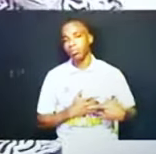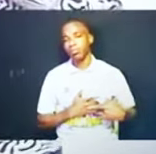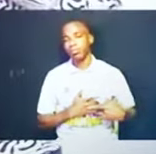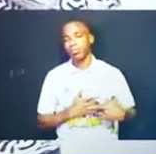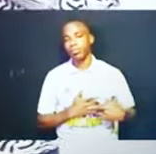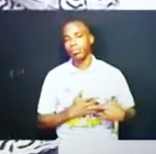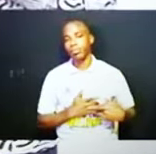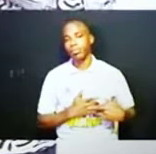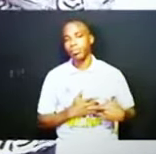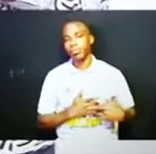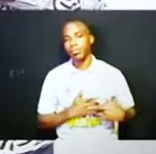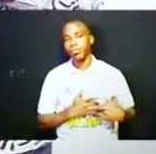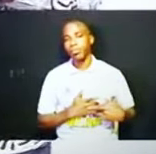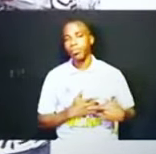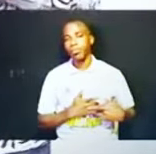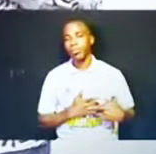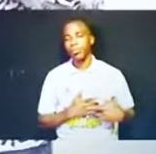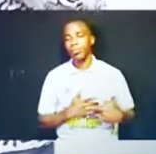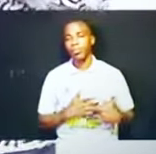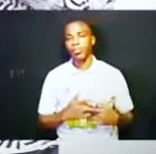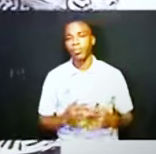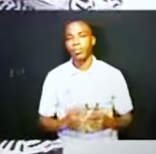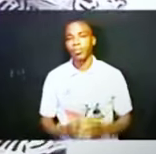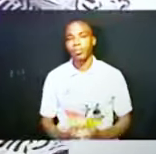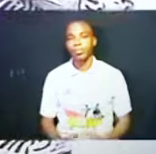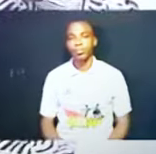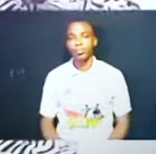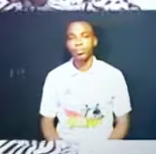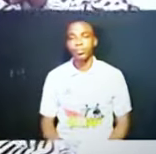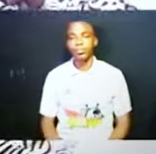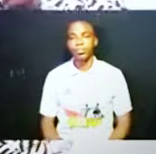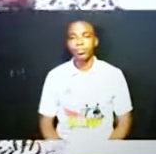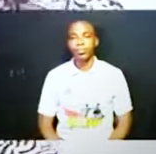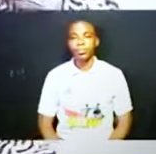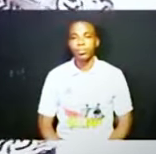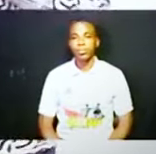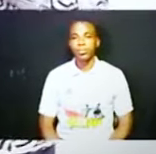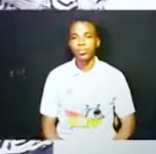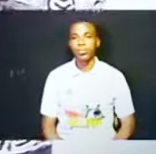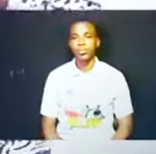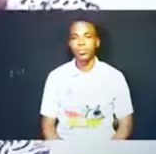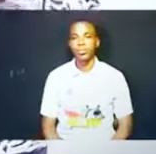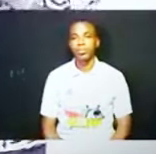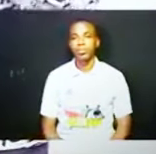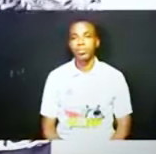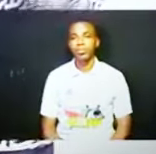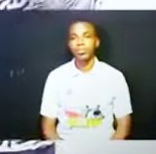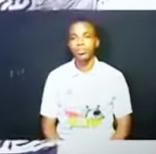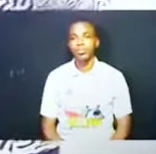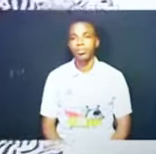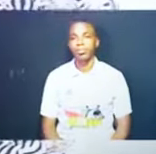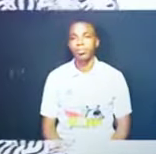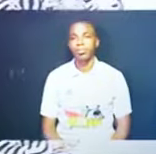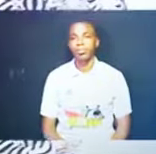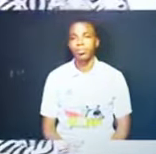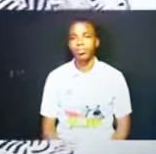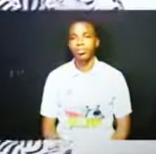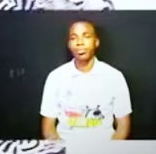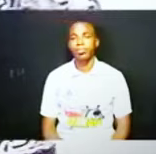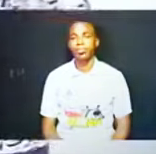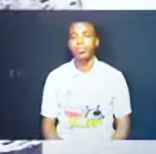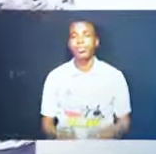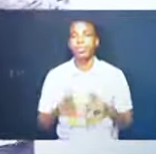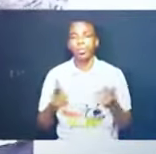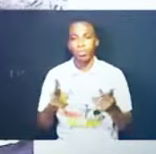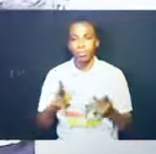adwembone ewudisem ayefasem adwamansem ewifusem adansi krumu ani abususem ewu. So we